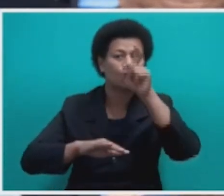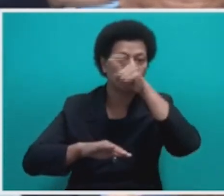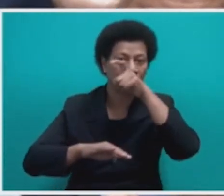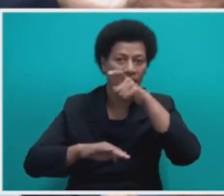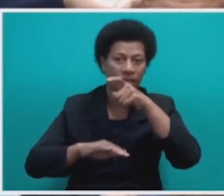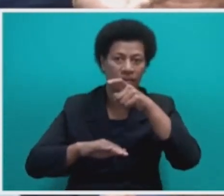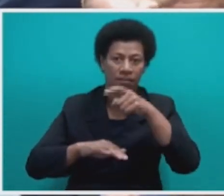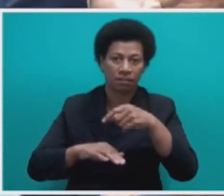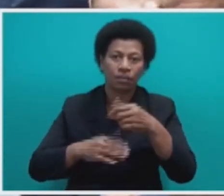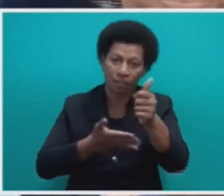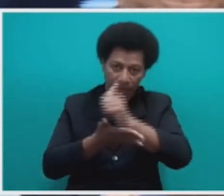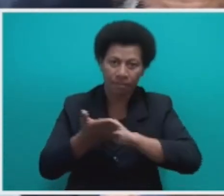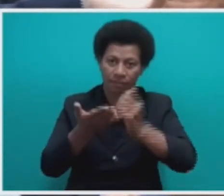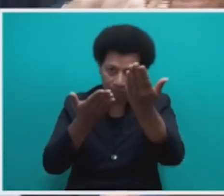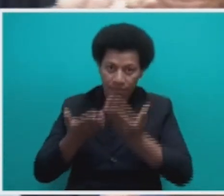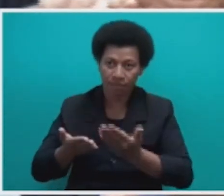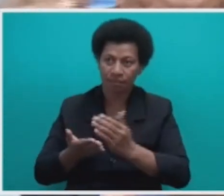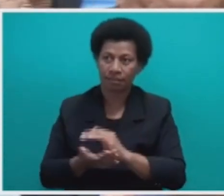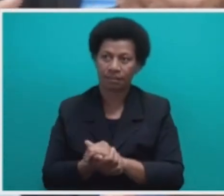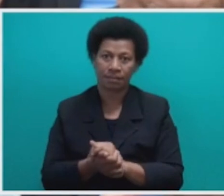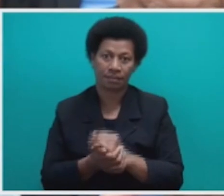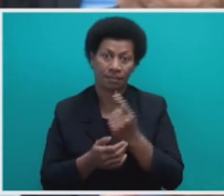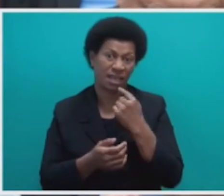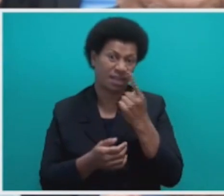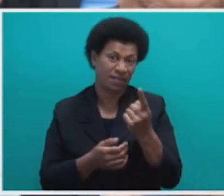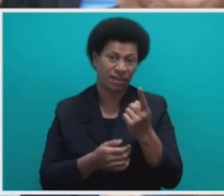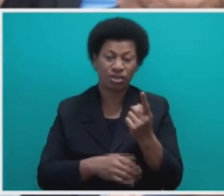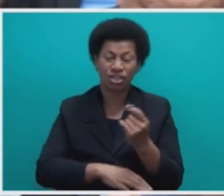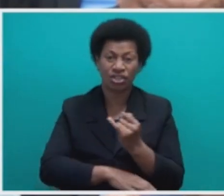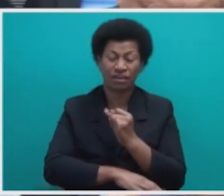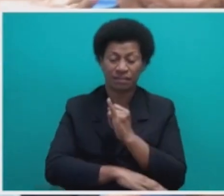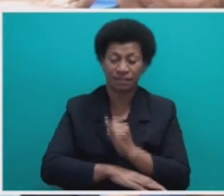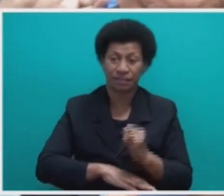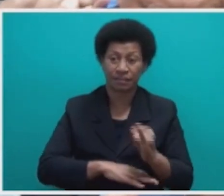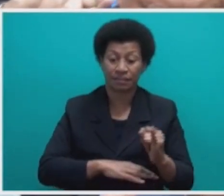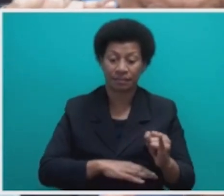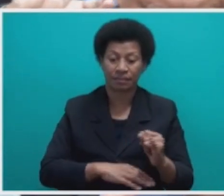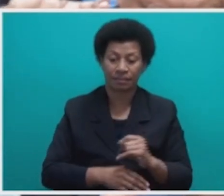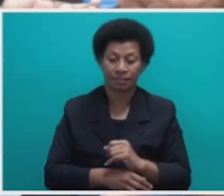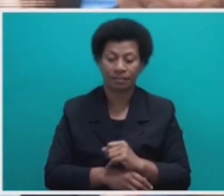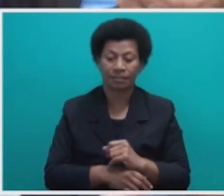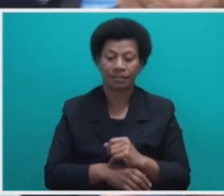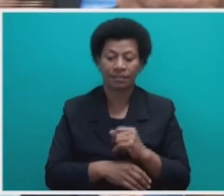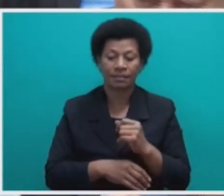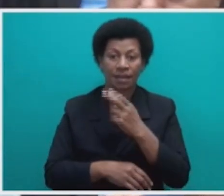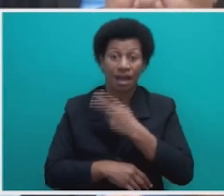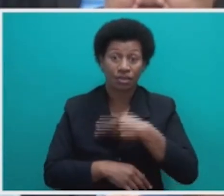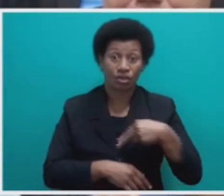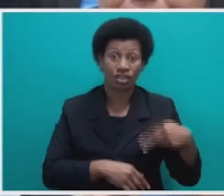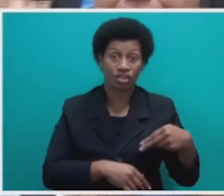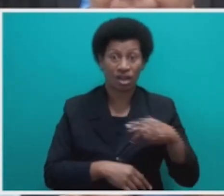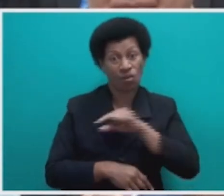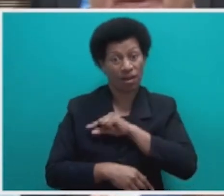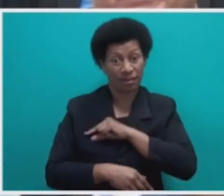You know, if you import chicken from Indonesia, for example, and Indonesia has quality chicken. Japan